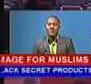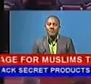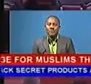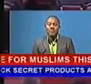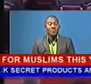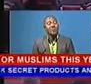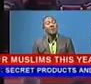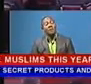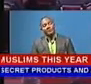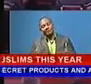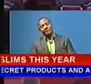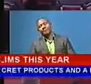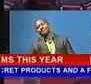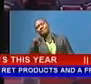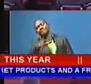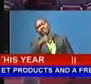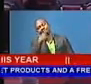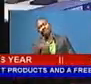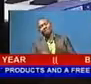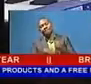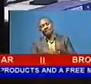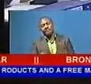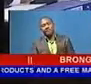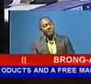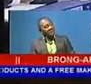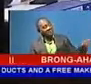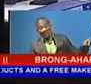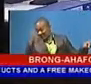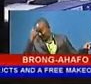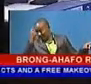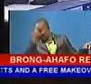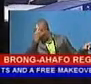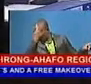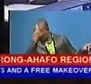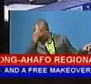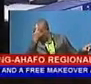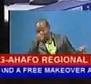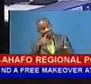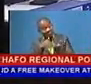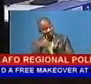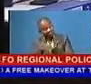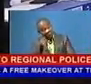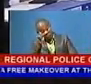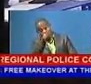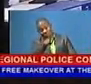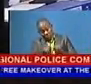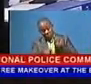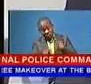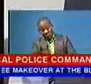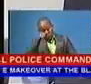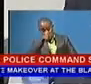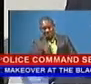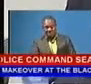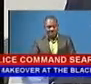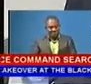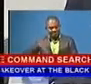Now, Dr. Baumia, counsel for third respondent repeatedly put it to you that you